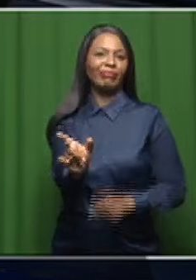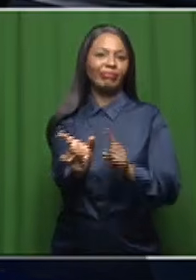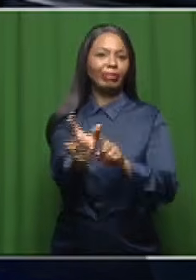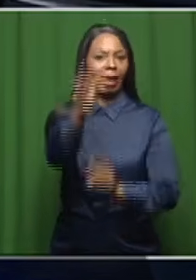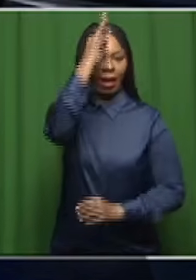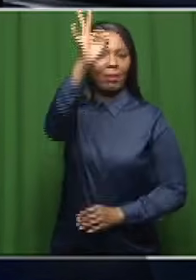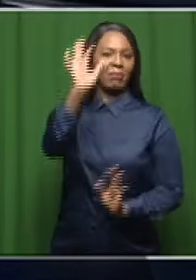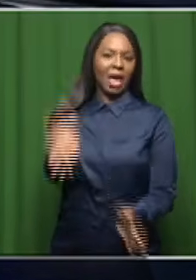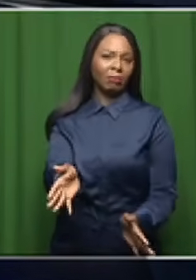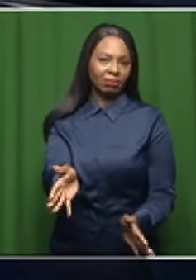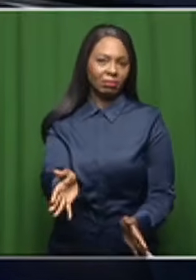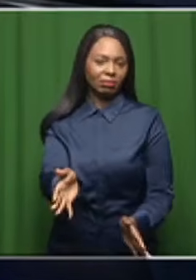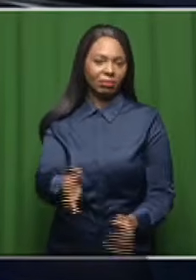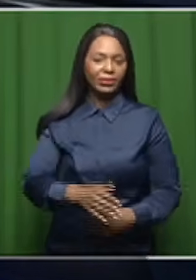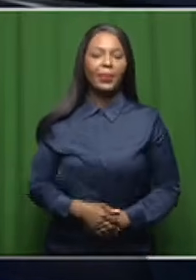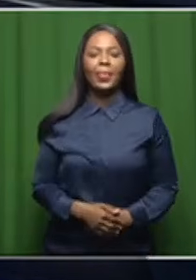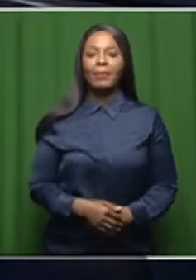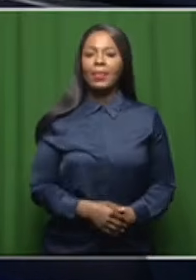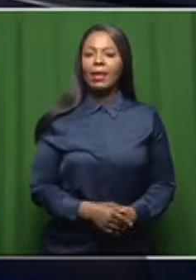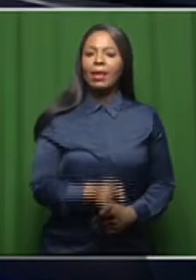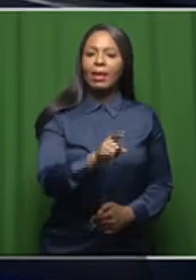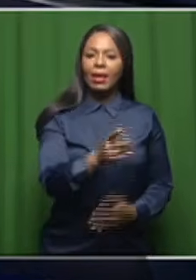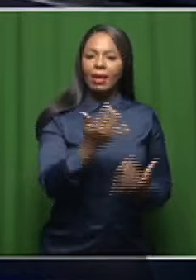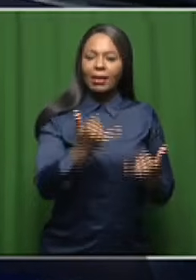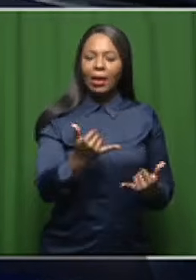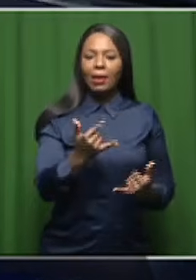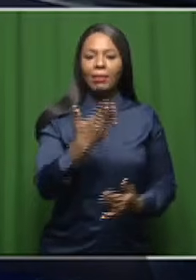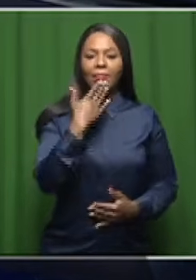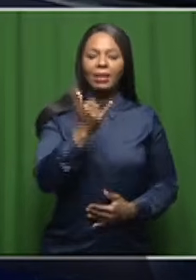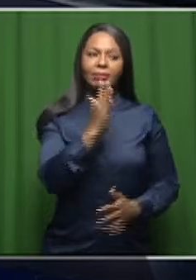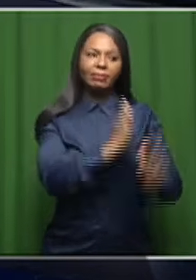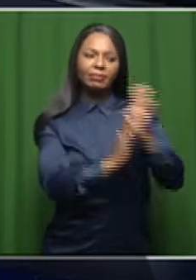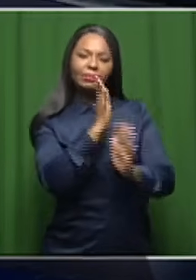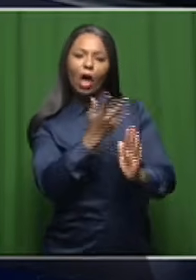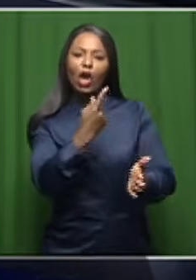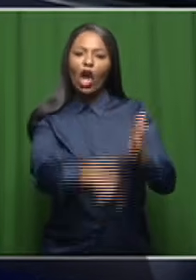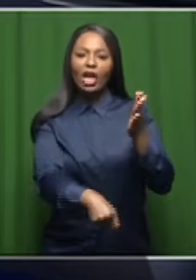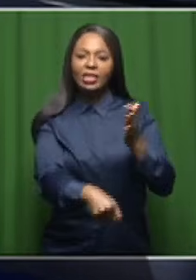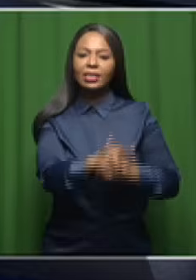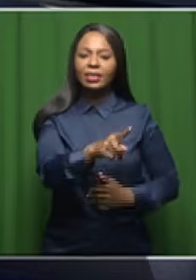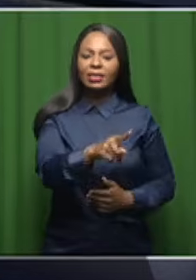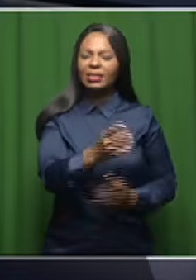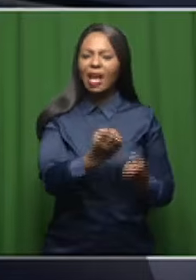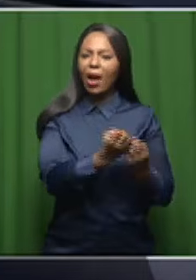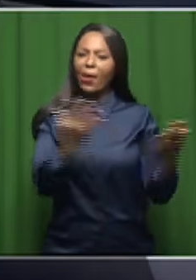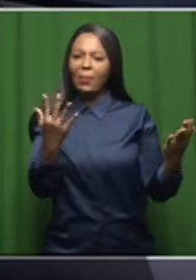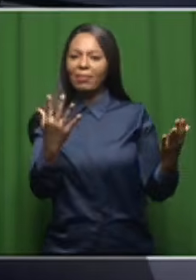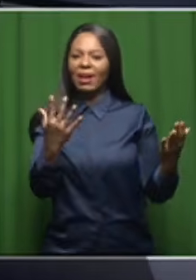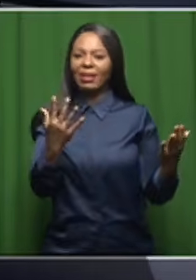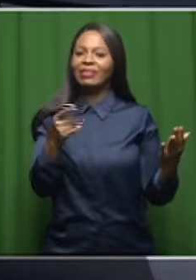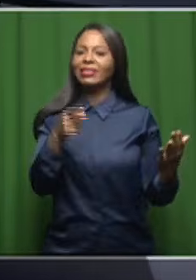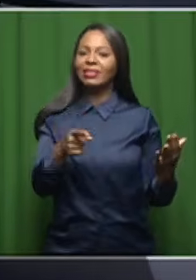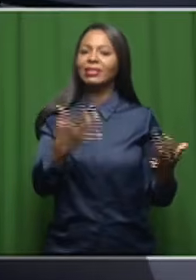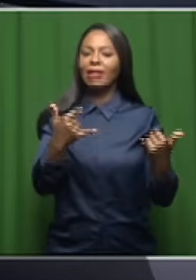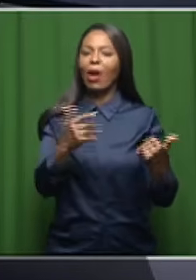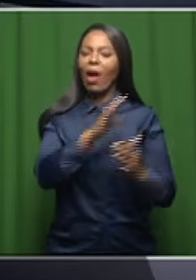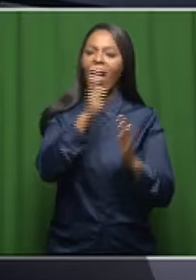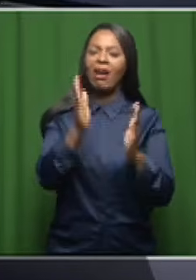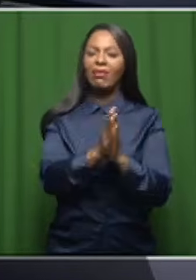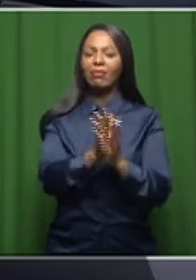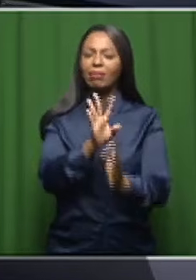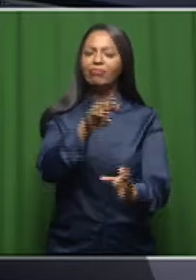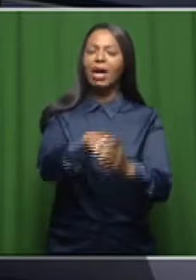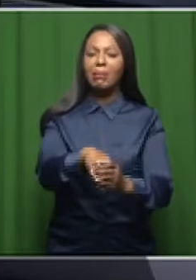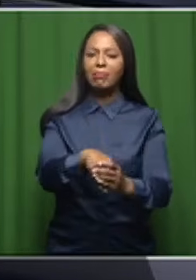Mandilula, let's talk about the costs. How much will this, let's talk about the estimated cost to actually, effect all this